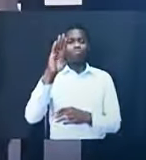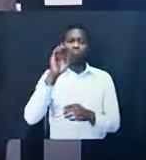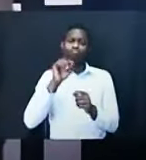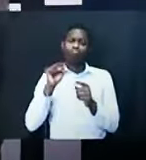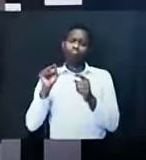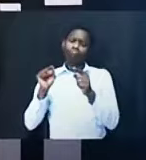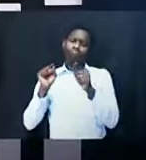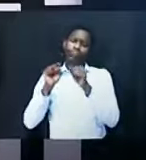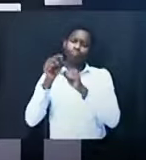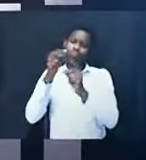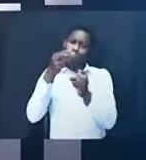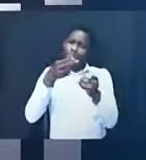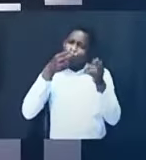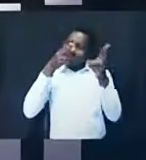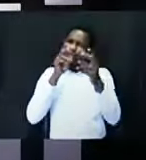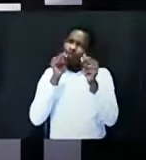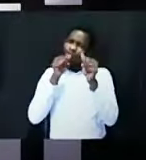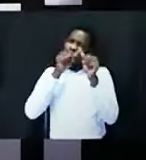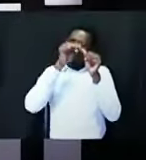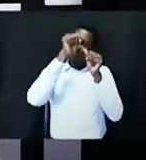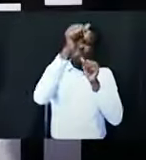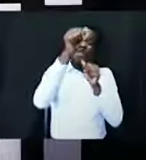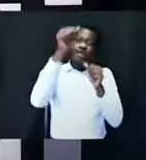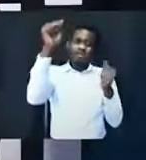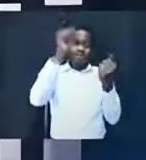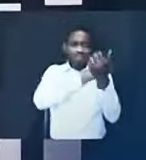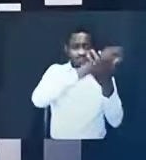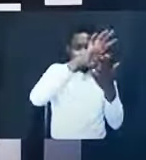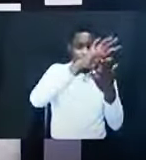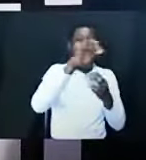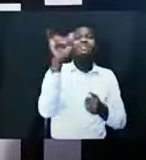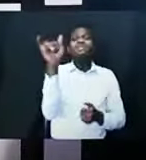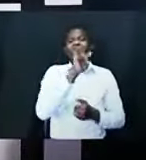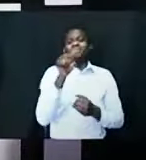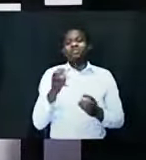people. The word of God is much, much more